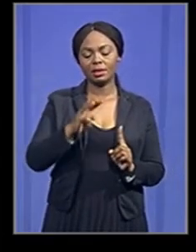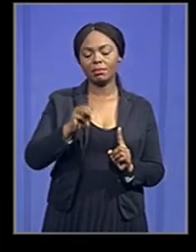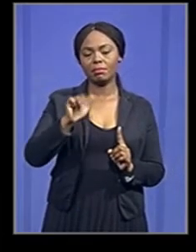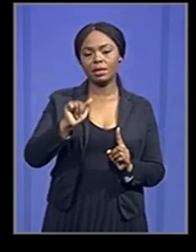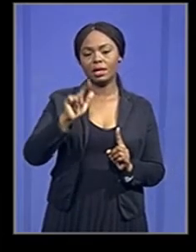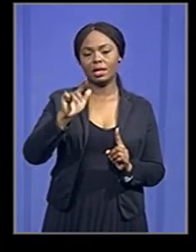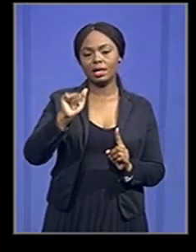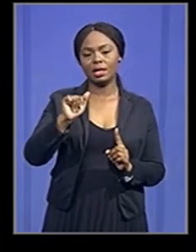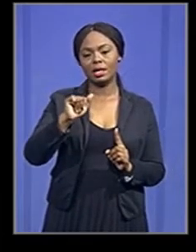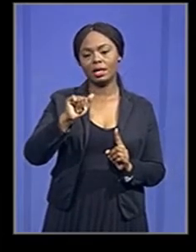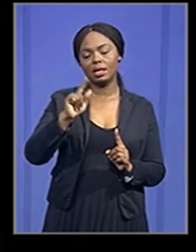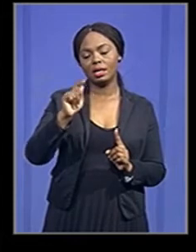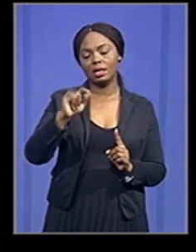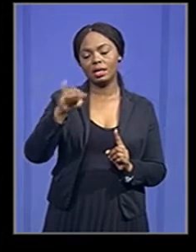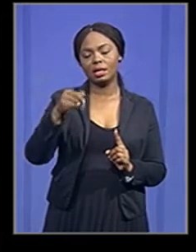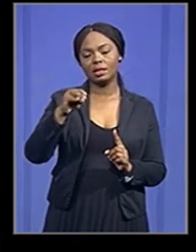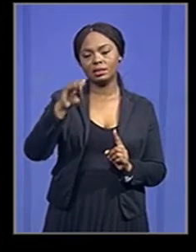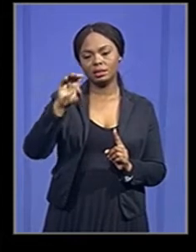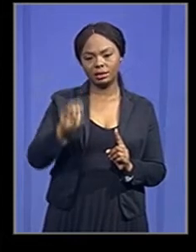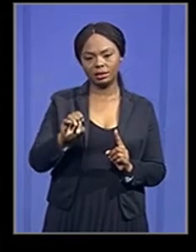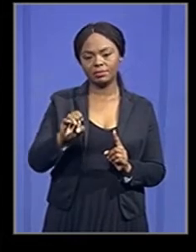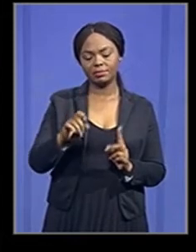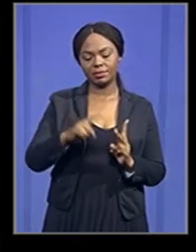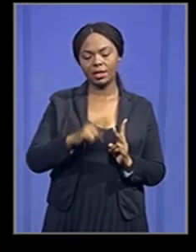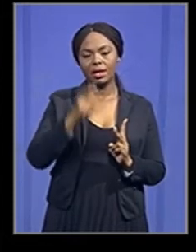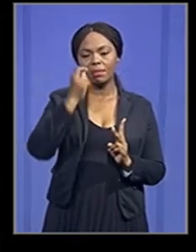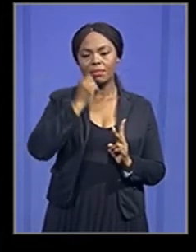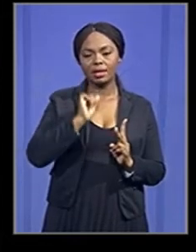Esau ba robetše boroko jo bogolo.